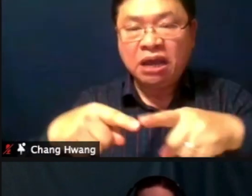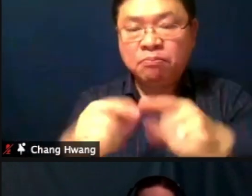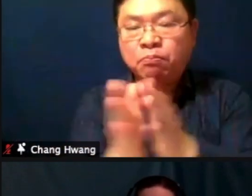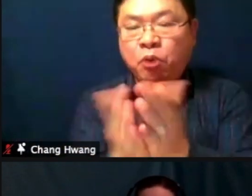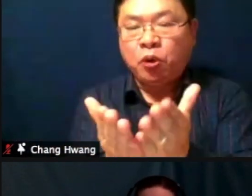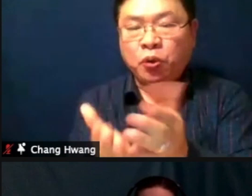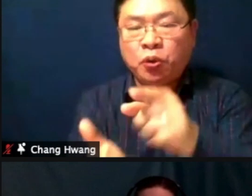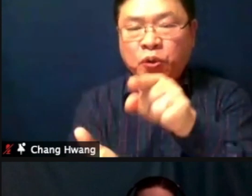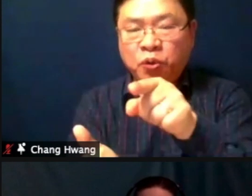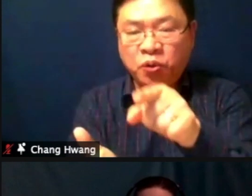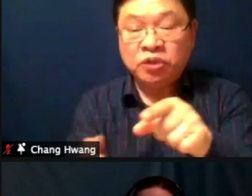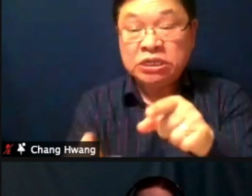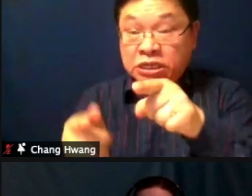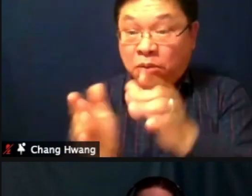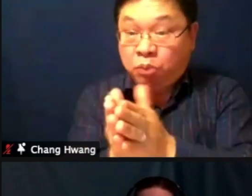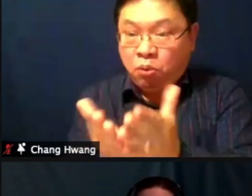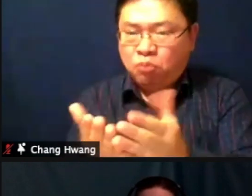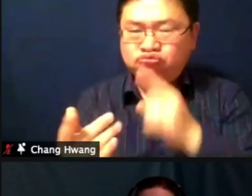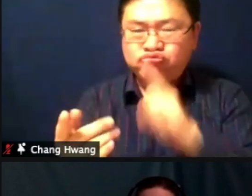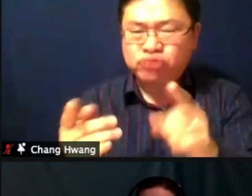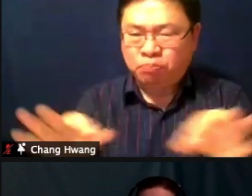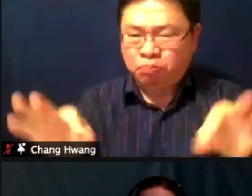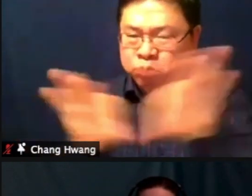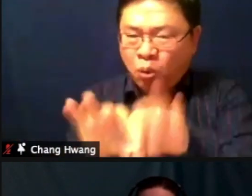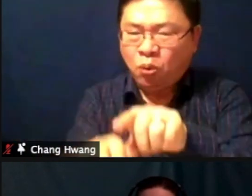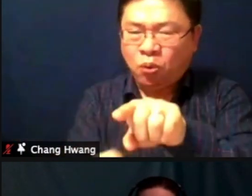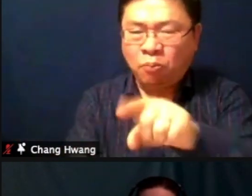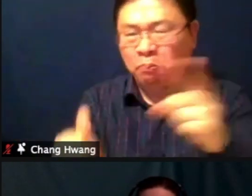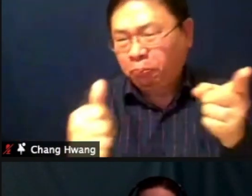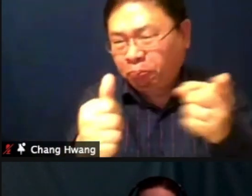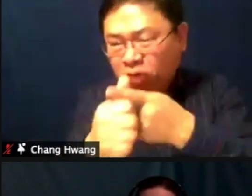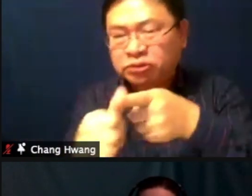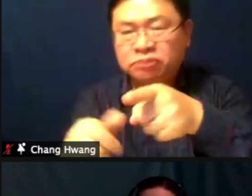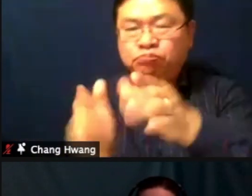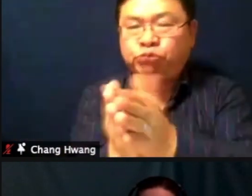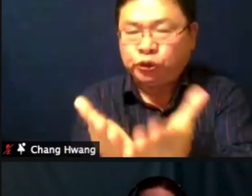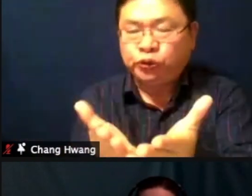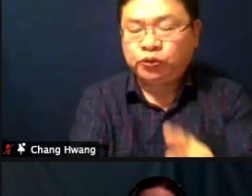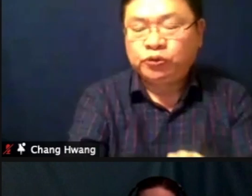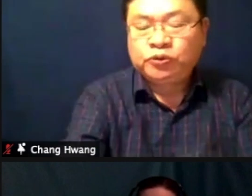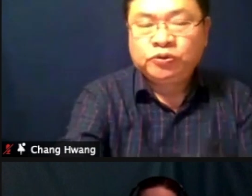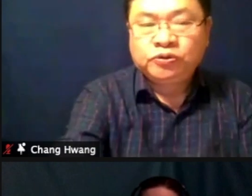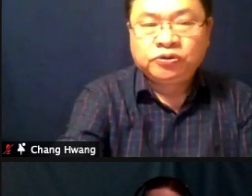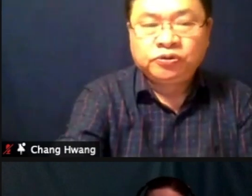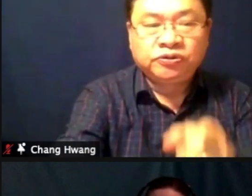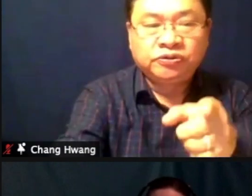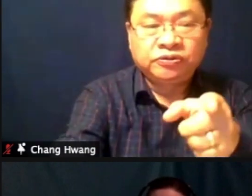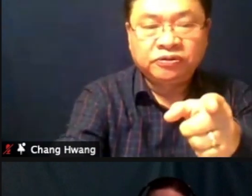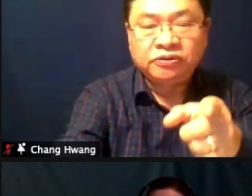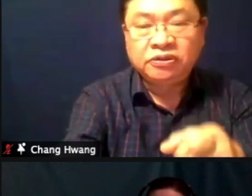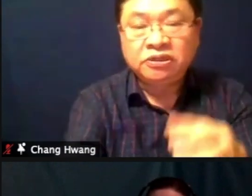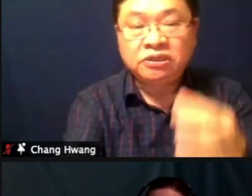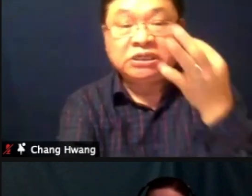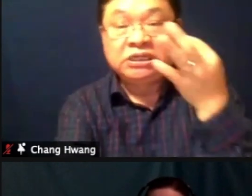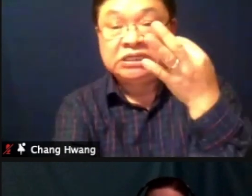So we've got the sign language booklet from 1963. That was the first booklet that was published. This is a momentous piece